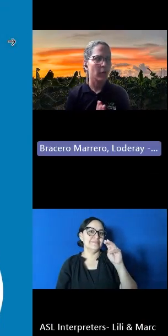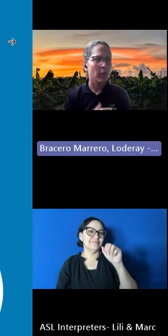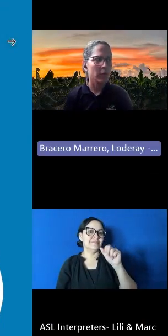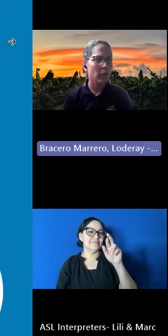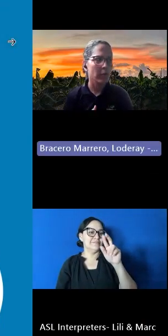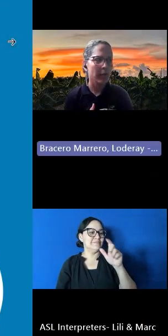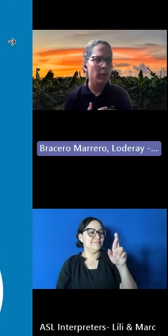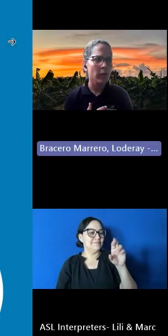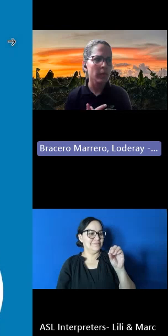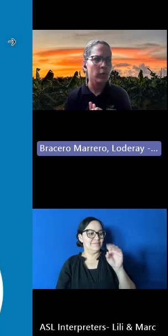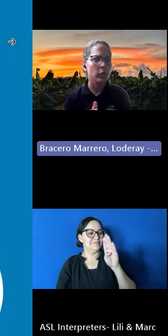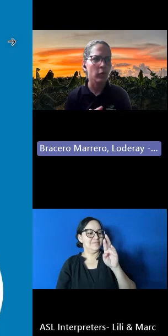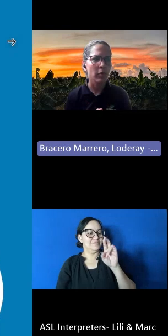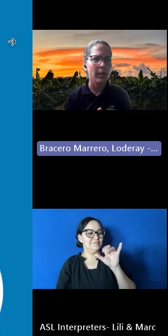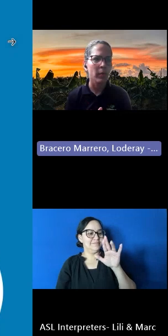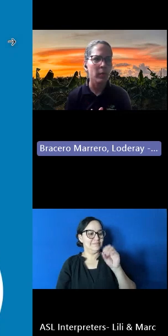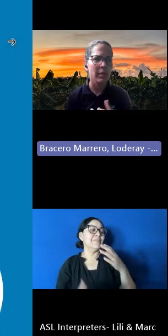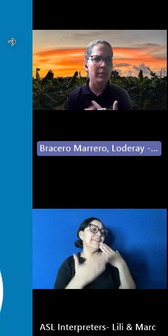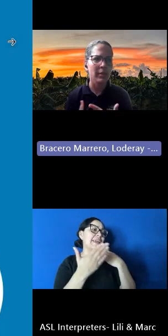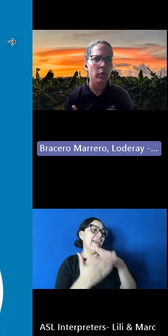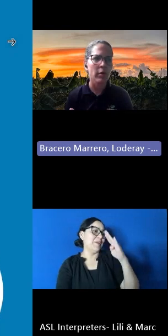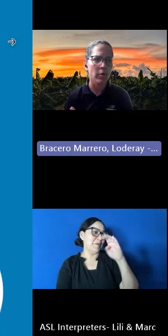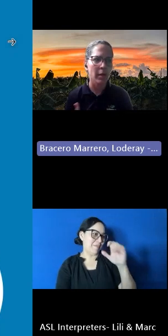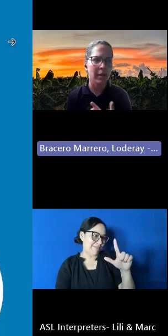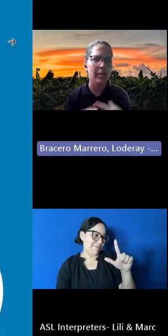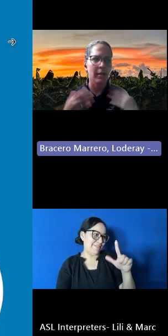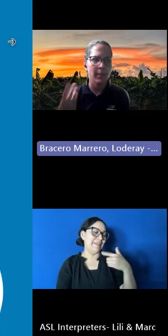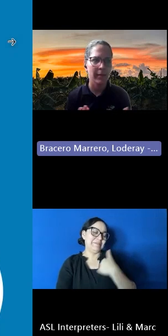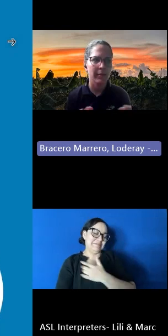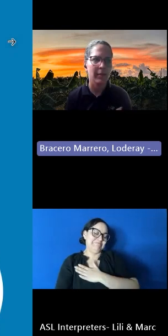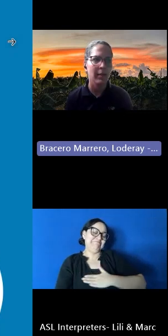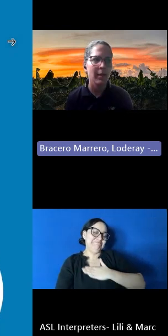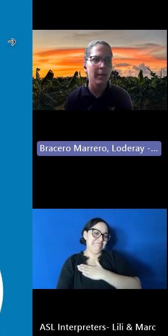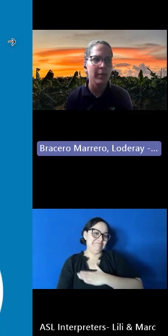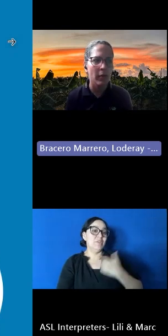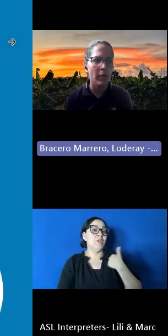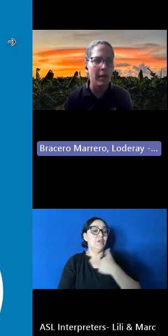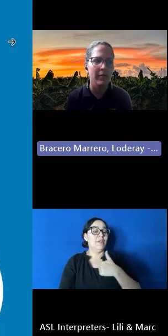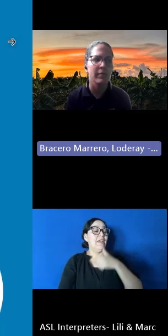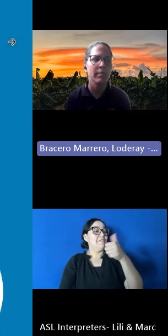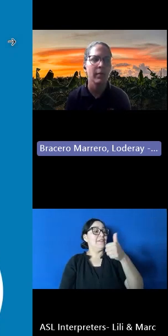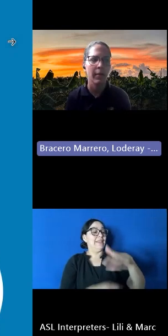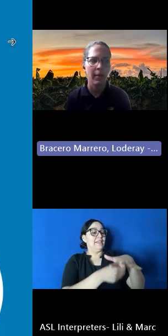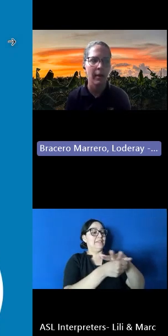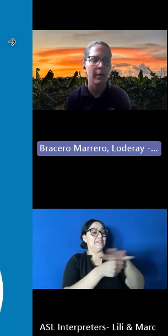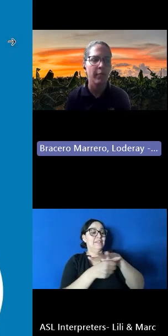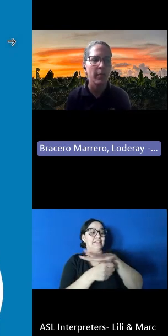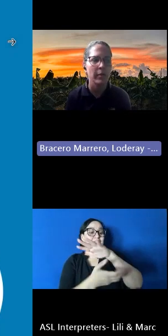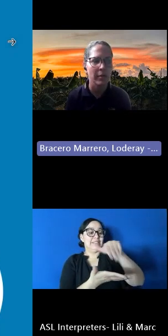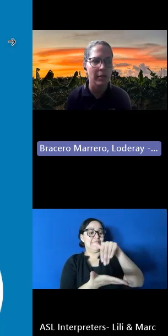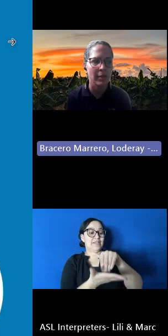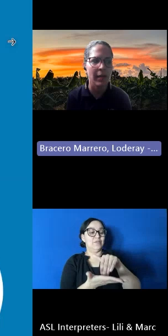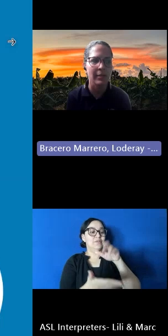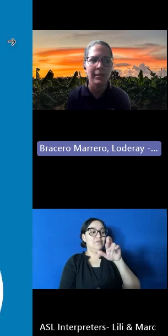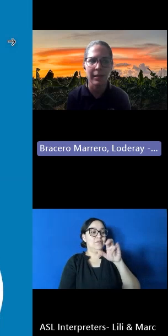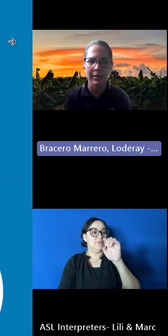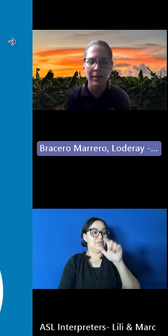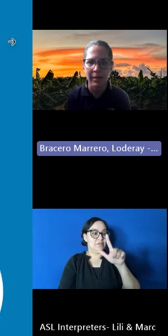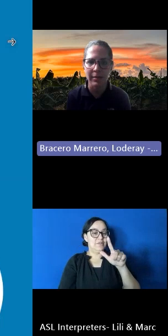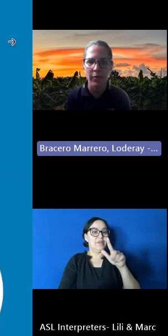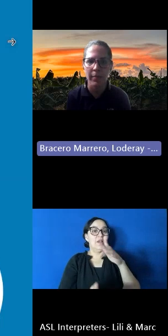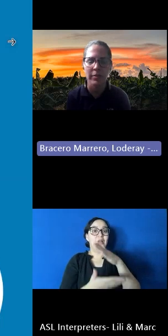Como pleasure. mencionó nuestro director, As nosotros our director tenemos 10 mentioned, centros we have regionales y parte 10 de general la misión centers, es hablar de and part of the información mission científica,